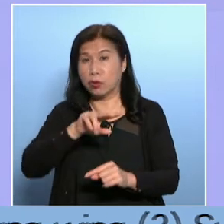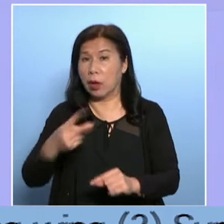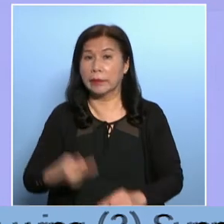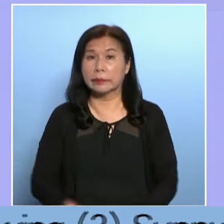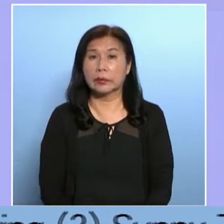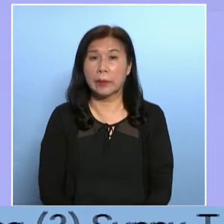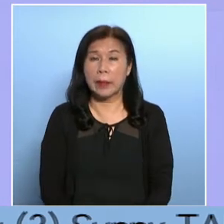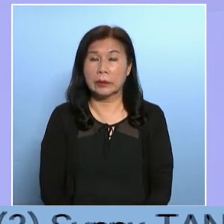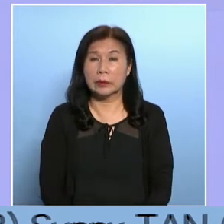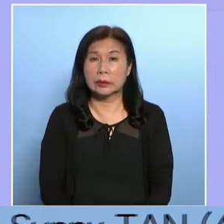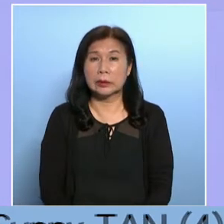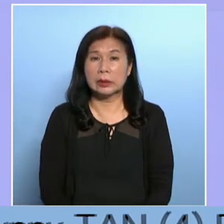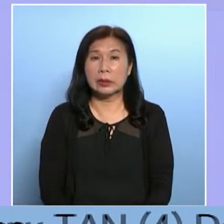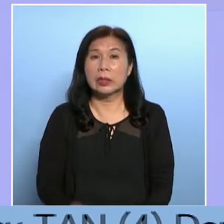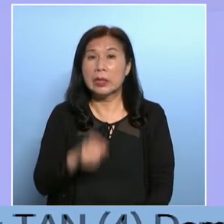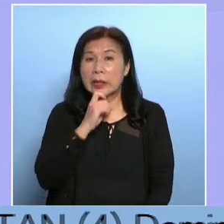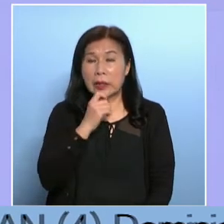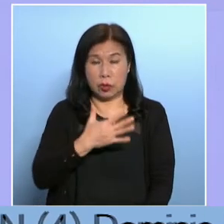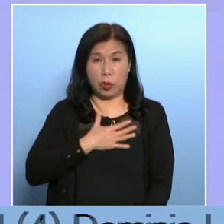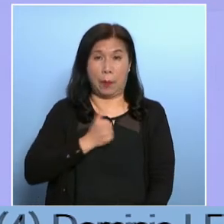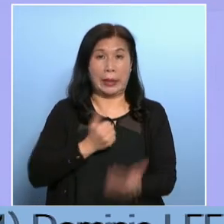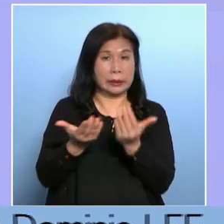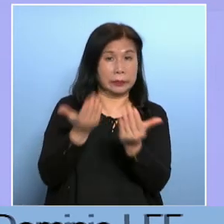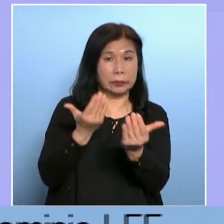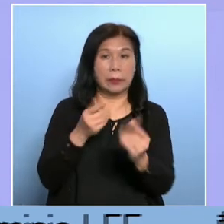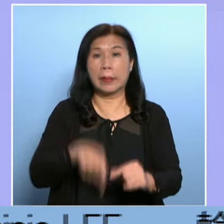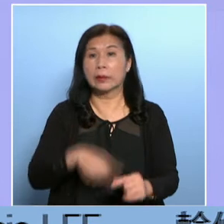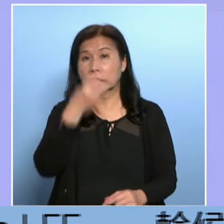I would like to talk about what can be improved.